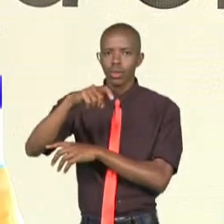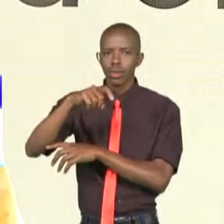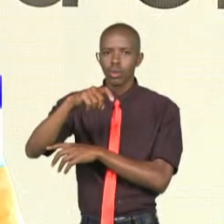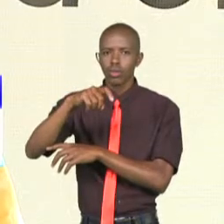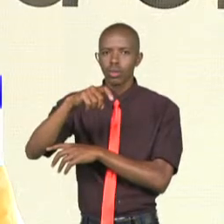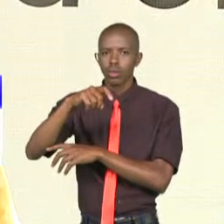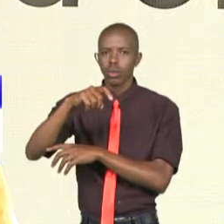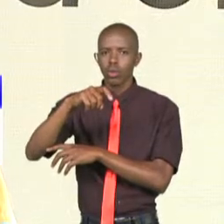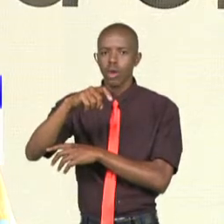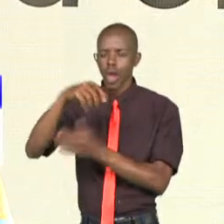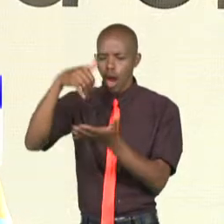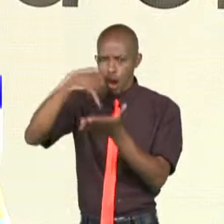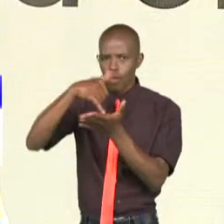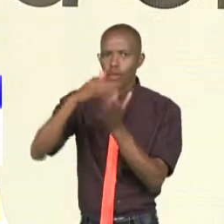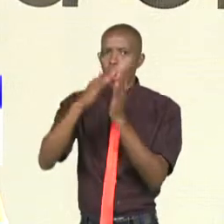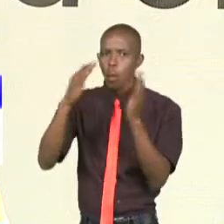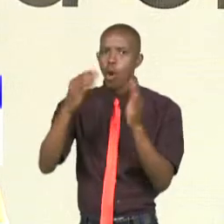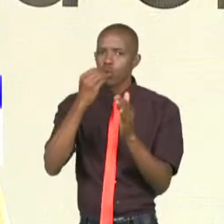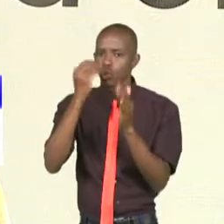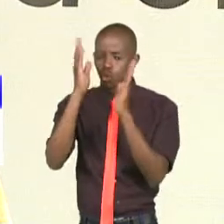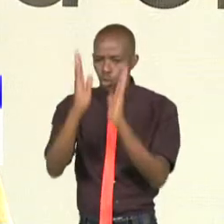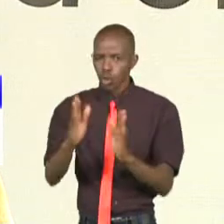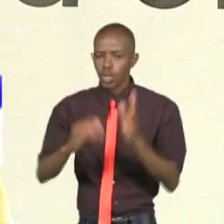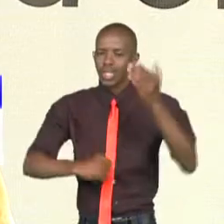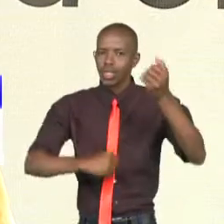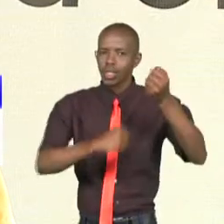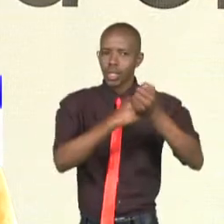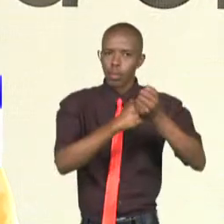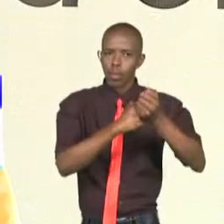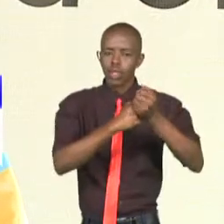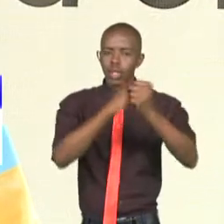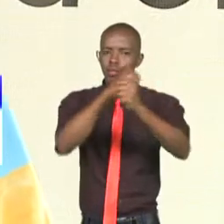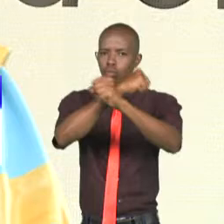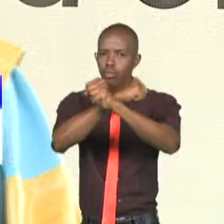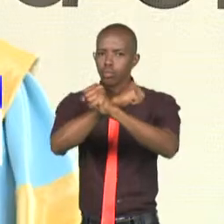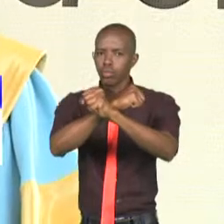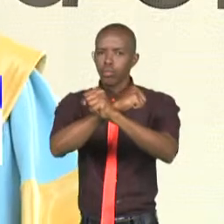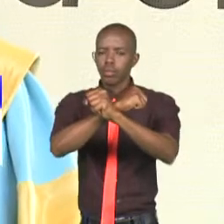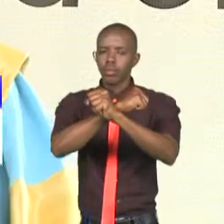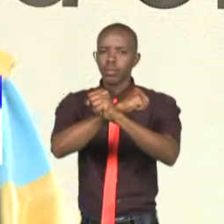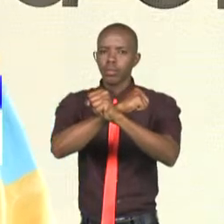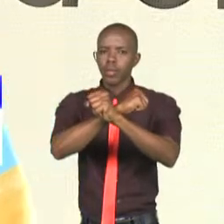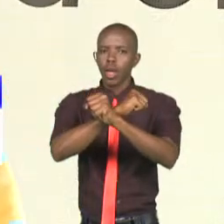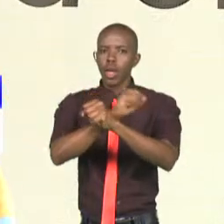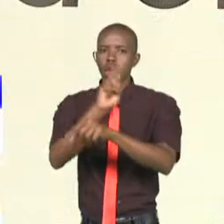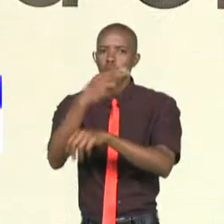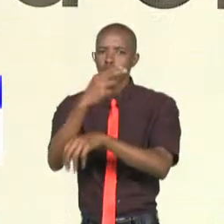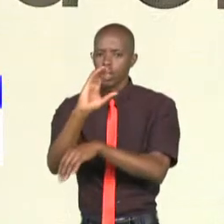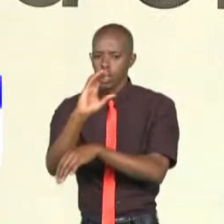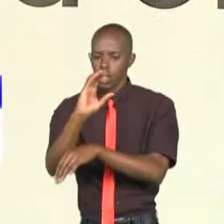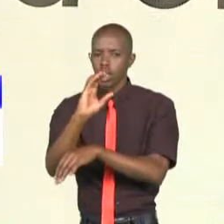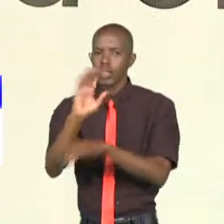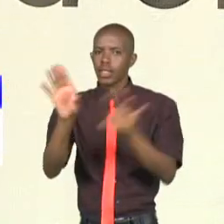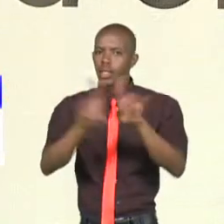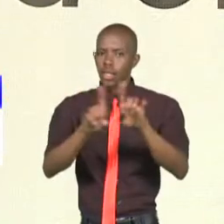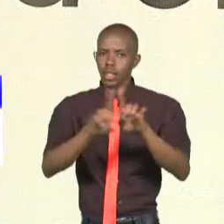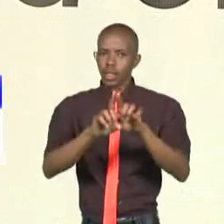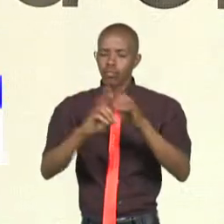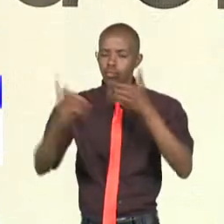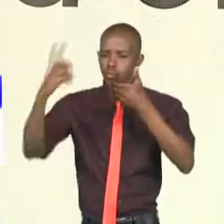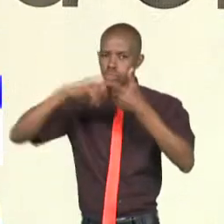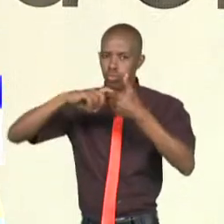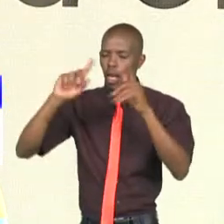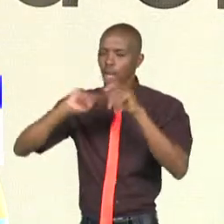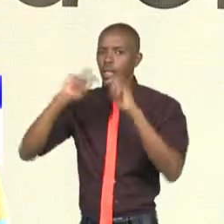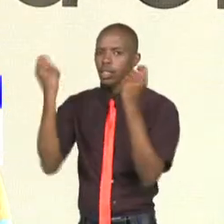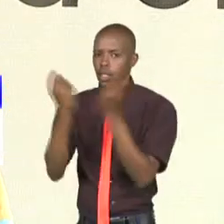more nutritionists to support the preventive component of UHC, and also to join in the team